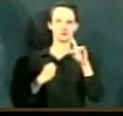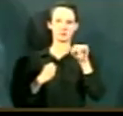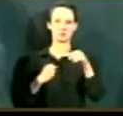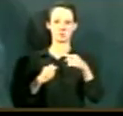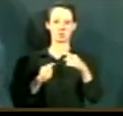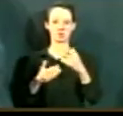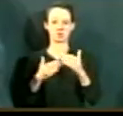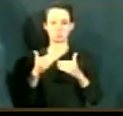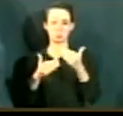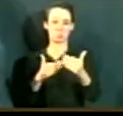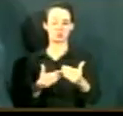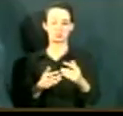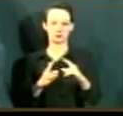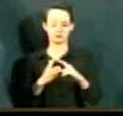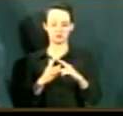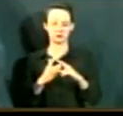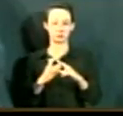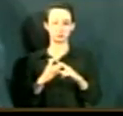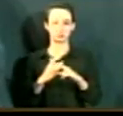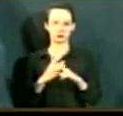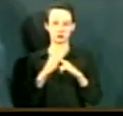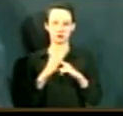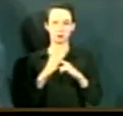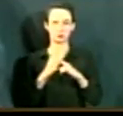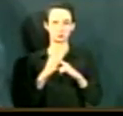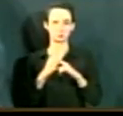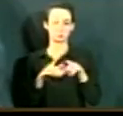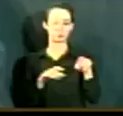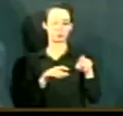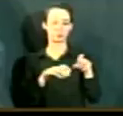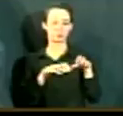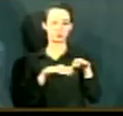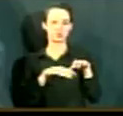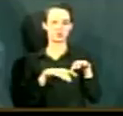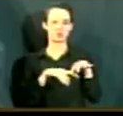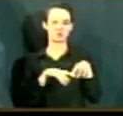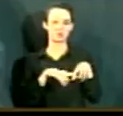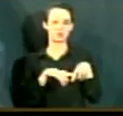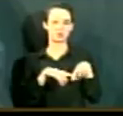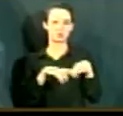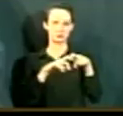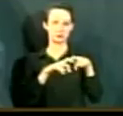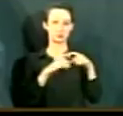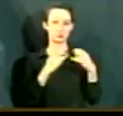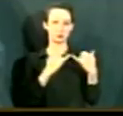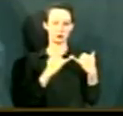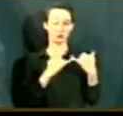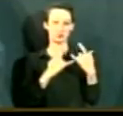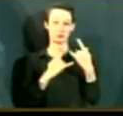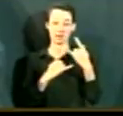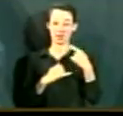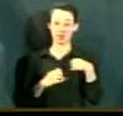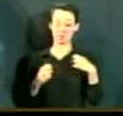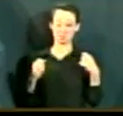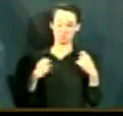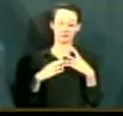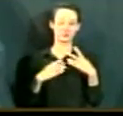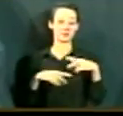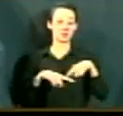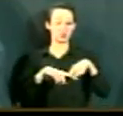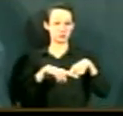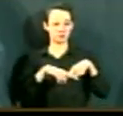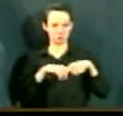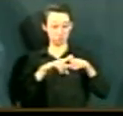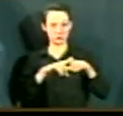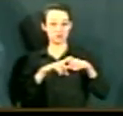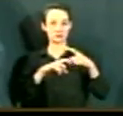is by freezing the current ones, because I'm afraid if we freeze them and we find out that it doesn't